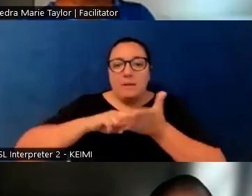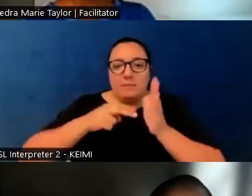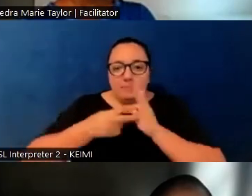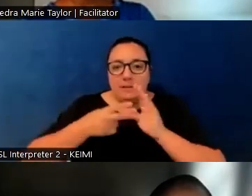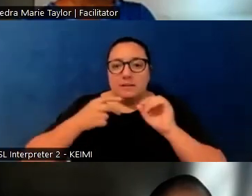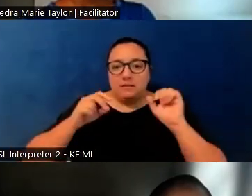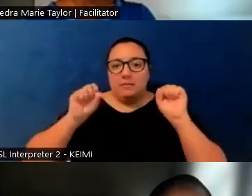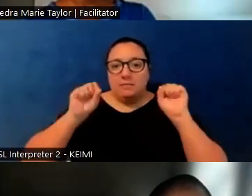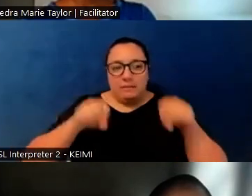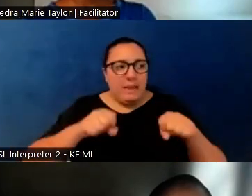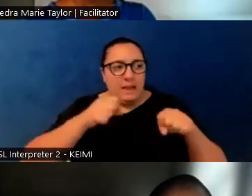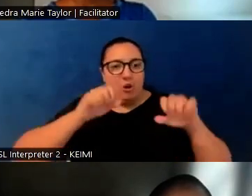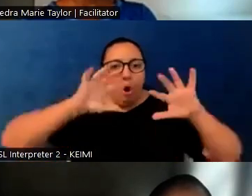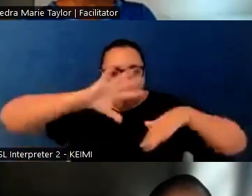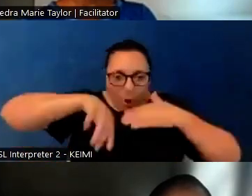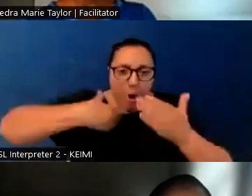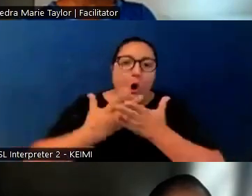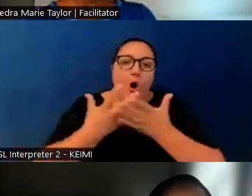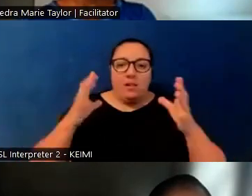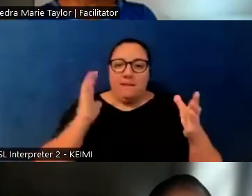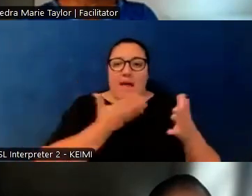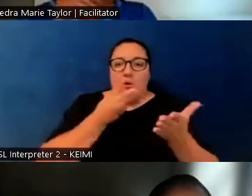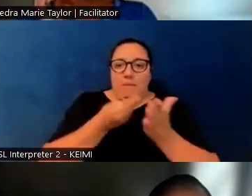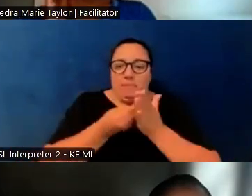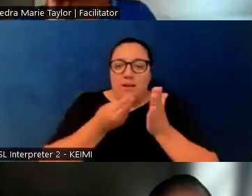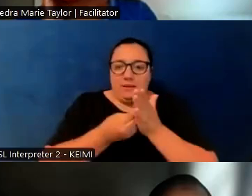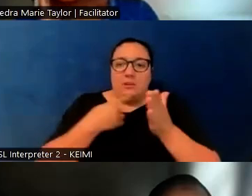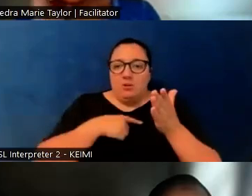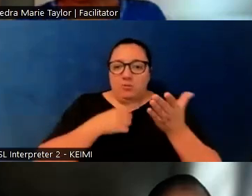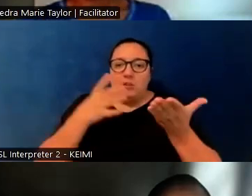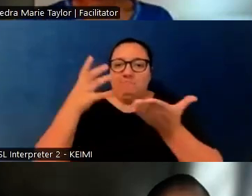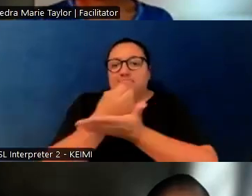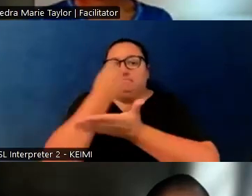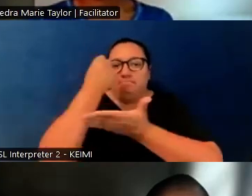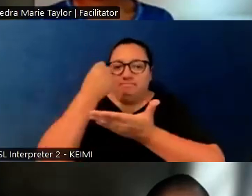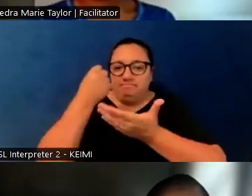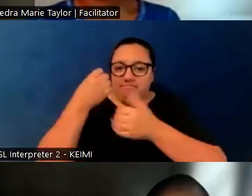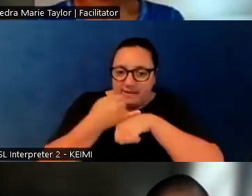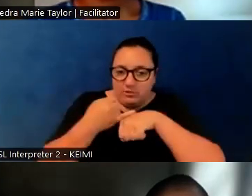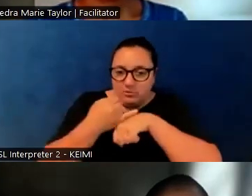to benefit all of us. And then another thing that was mentioned